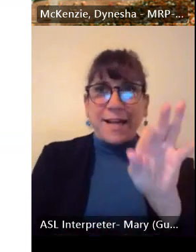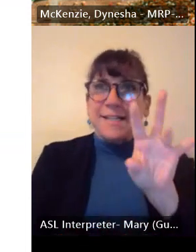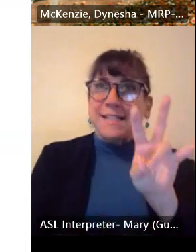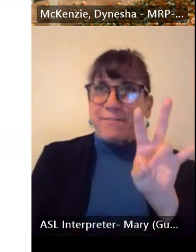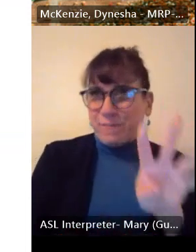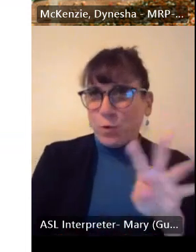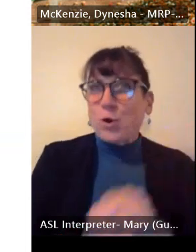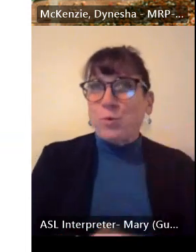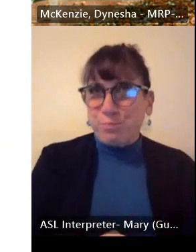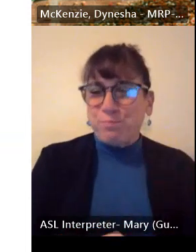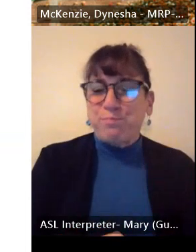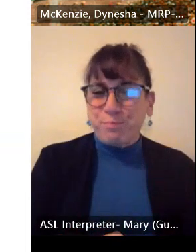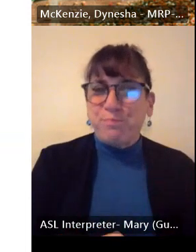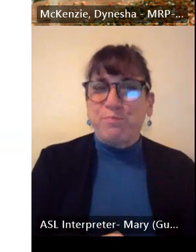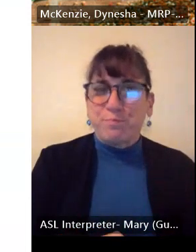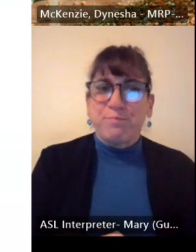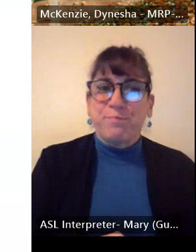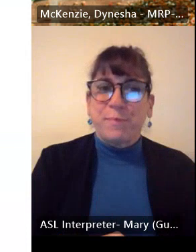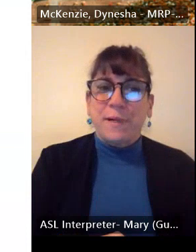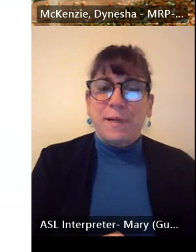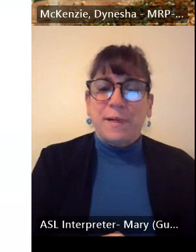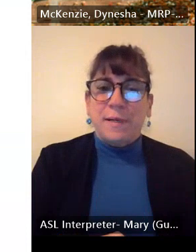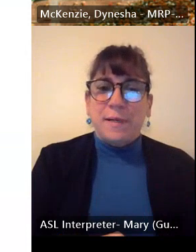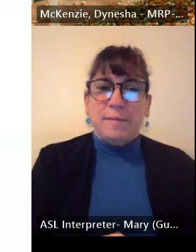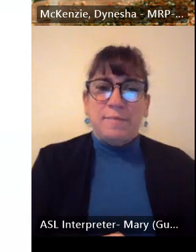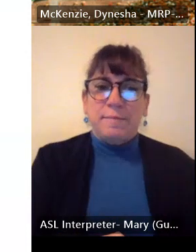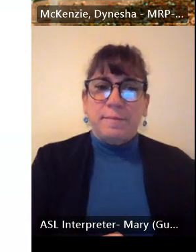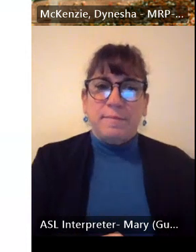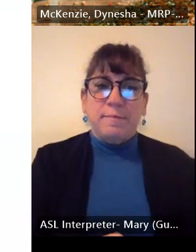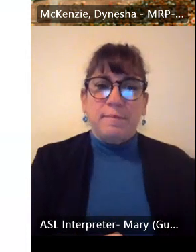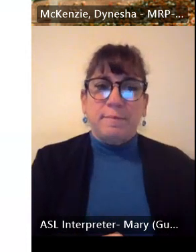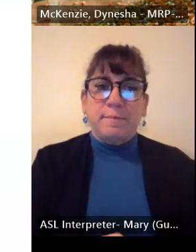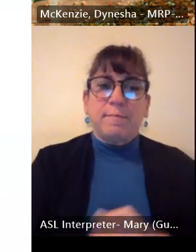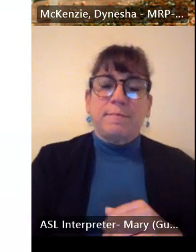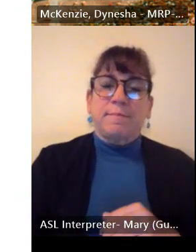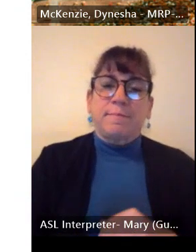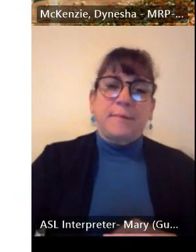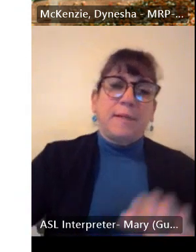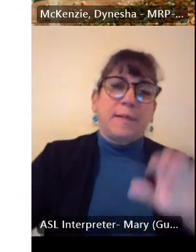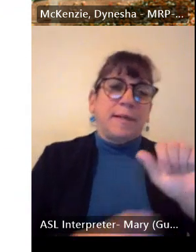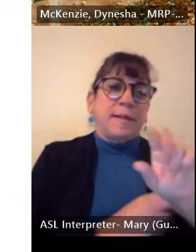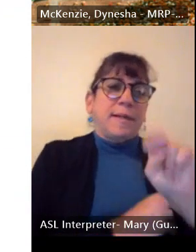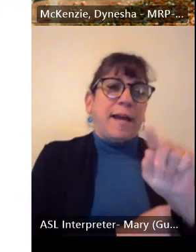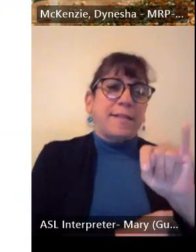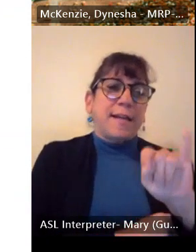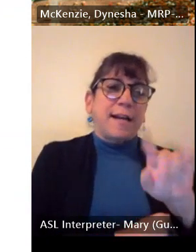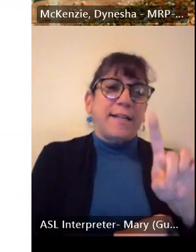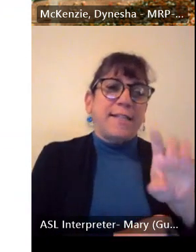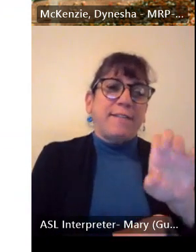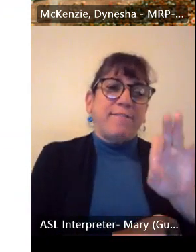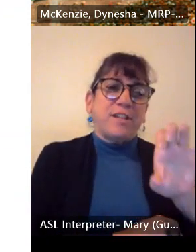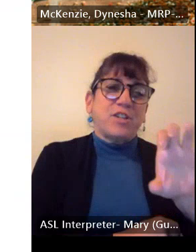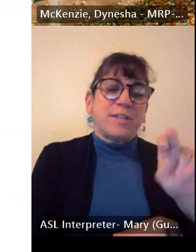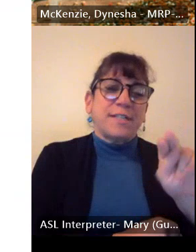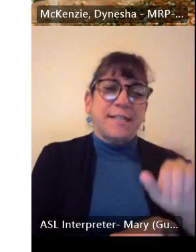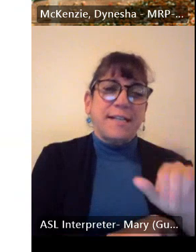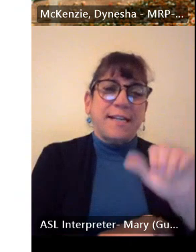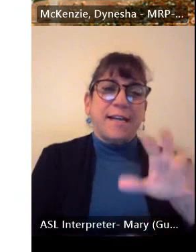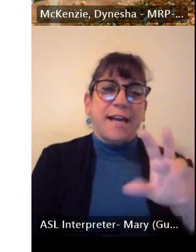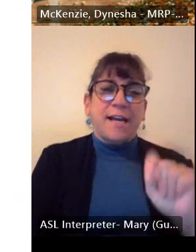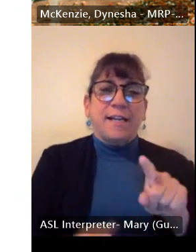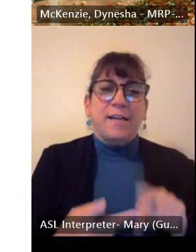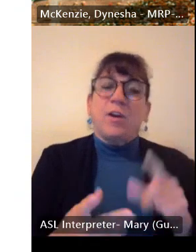happened at the same time. Or the Anti-Deficiency Act, Courtney mentioned the ADA